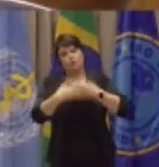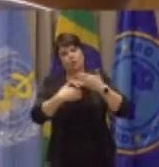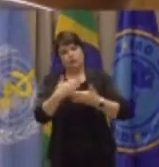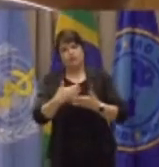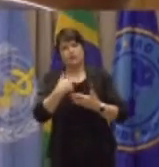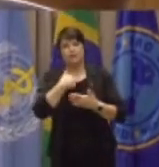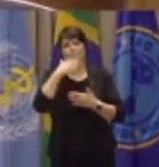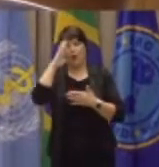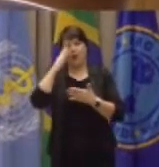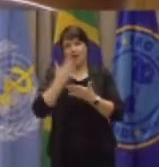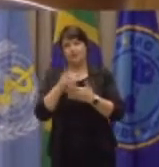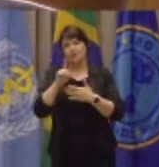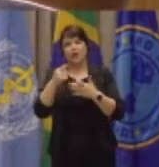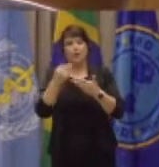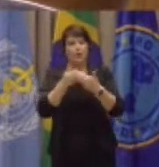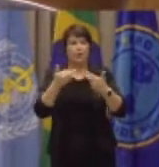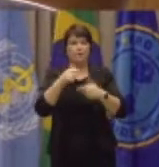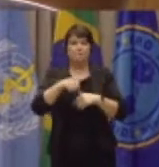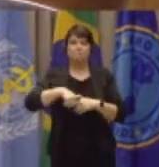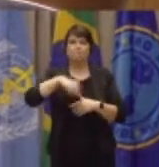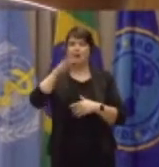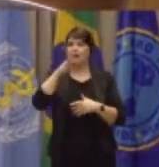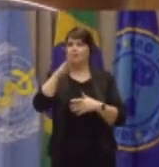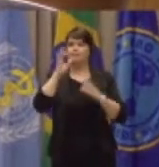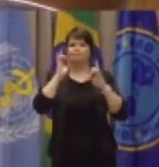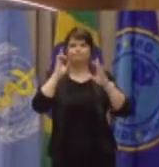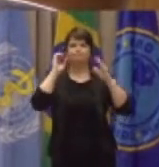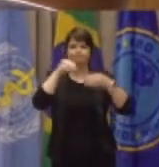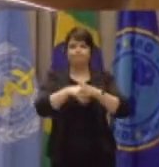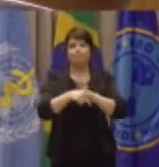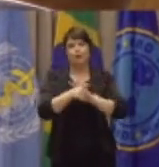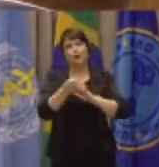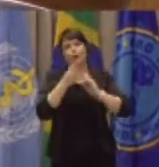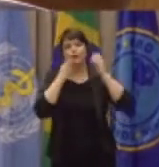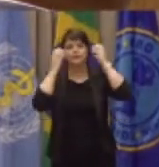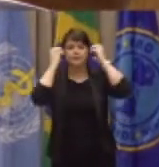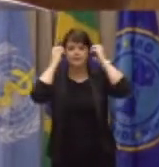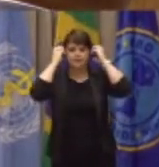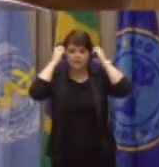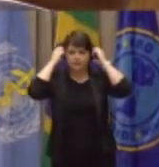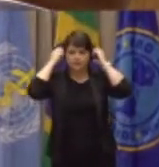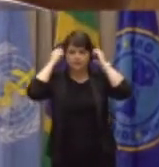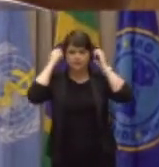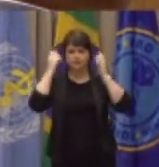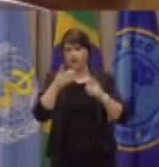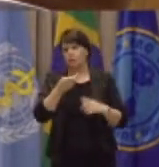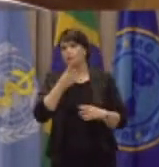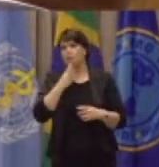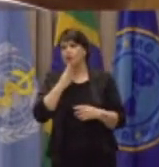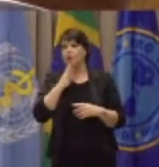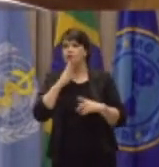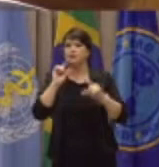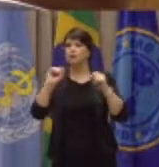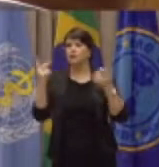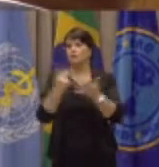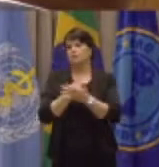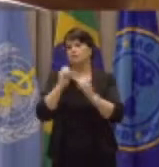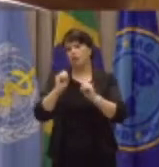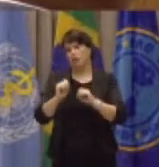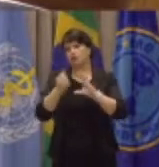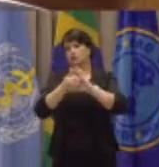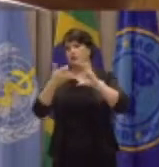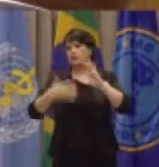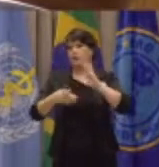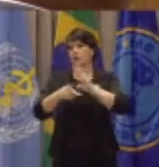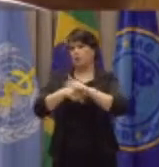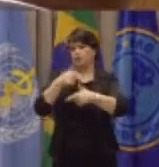Follow this process. I think that was one of the intervention with a higher possibility to understand what happened with